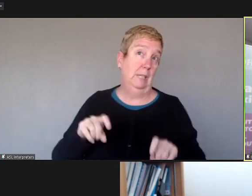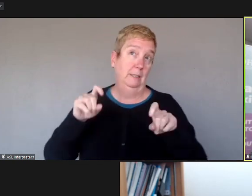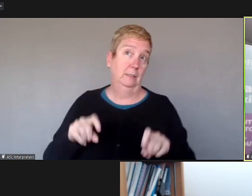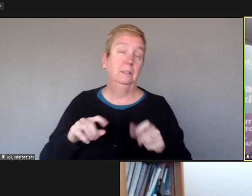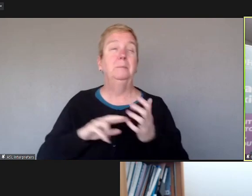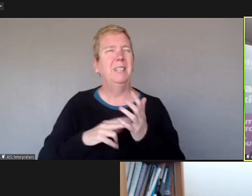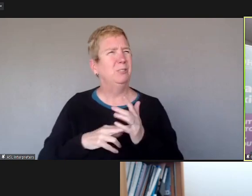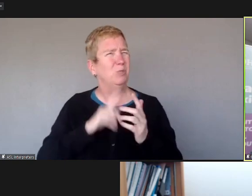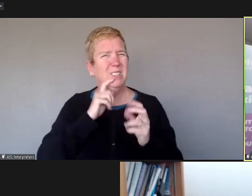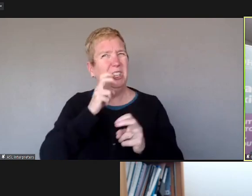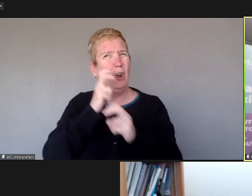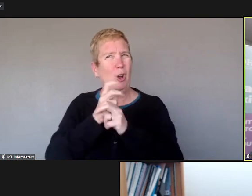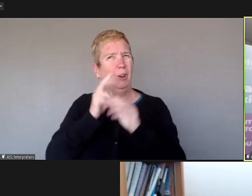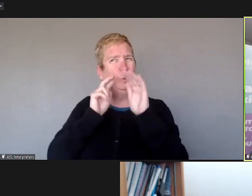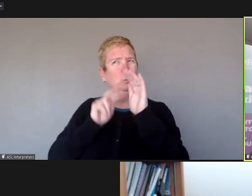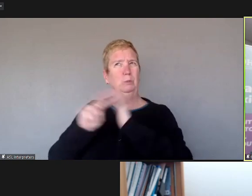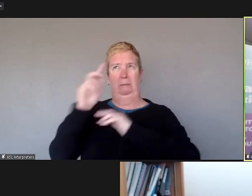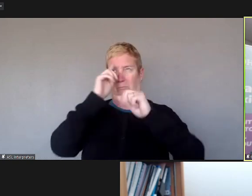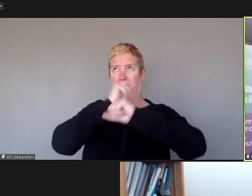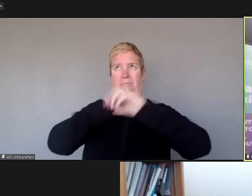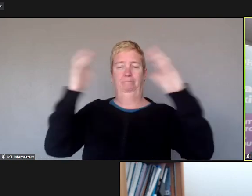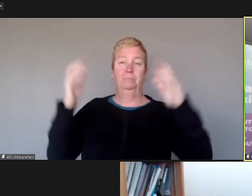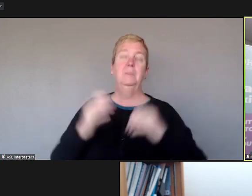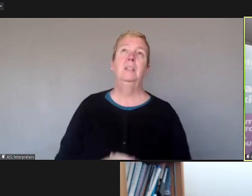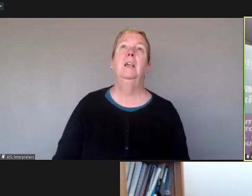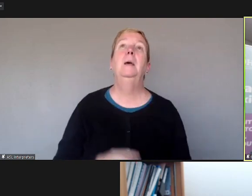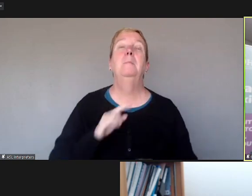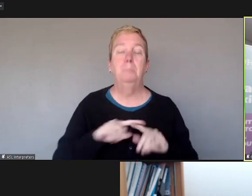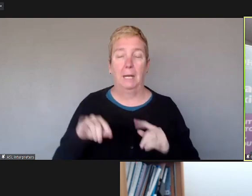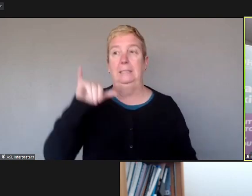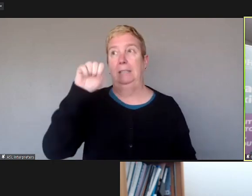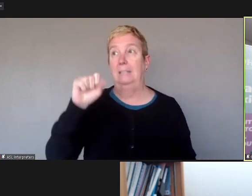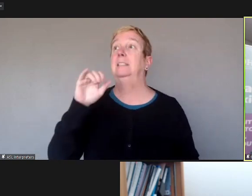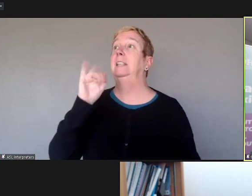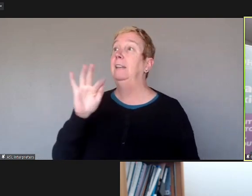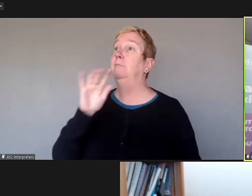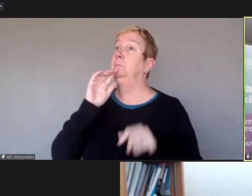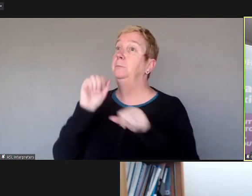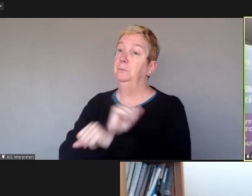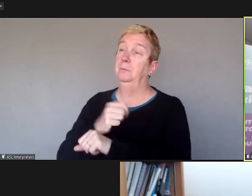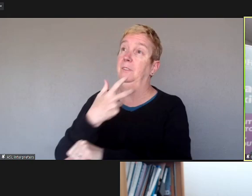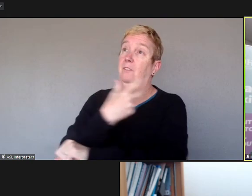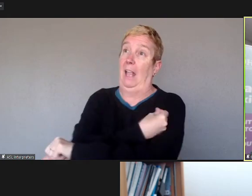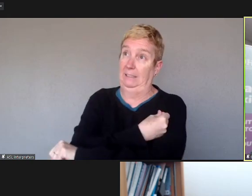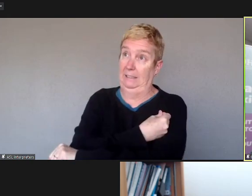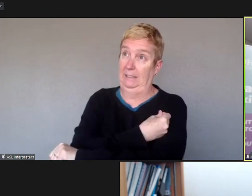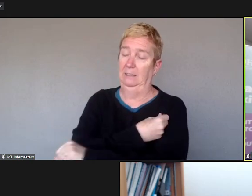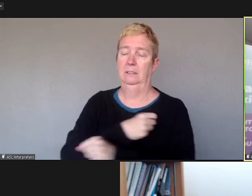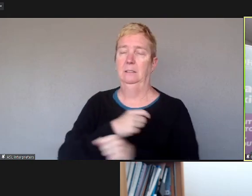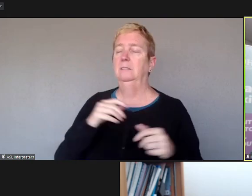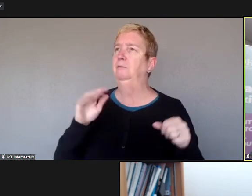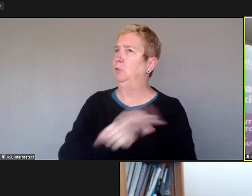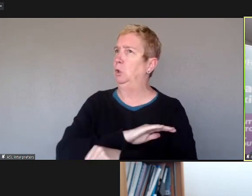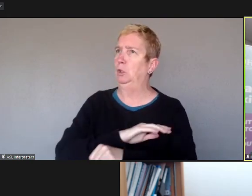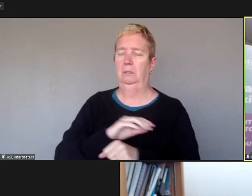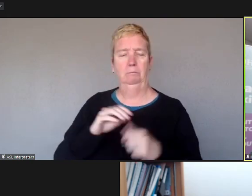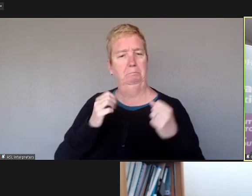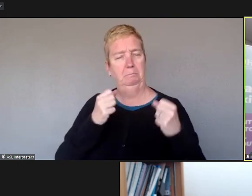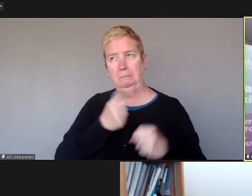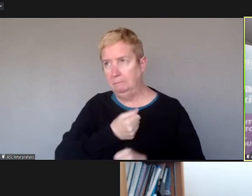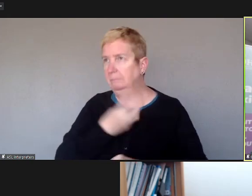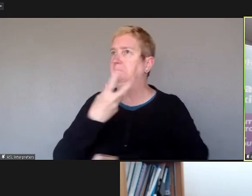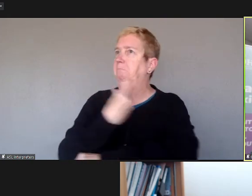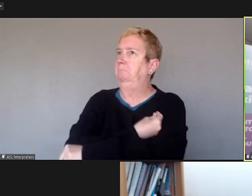it hard, but there's still no question that if you're vaccinated, even fully vaccinated, and one of those people who has